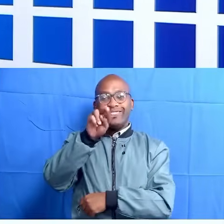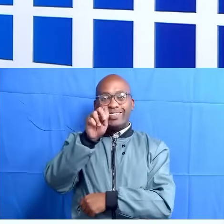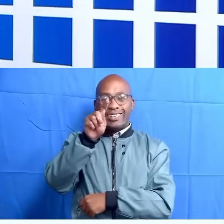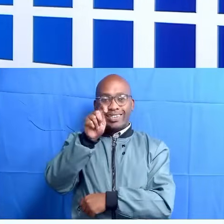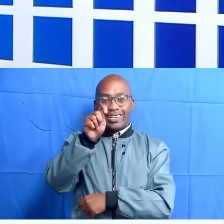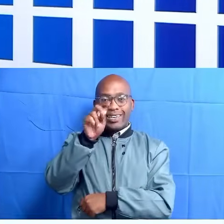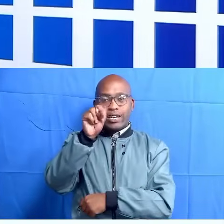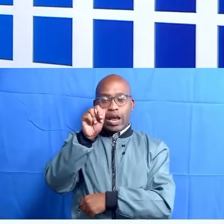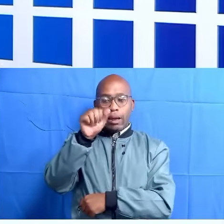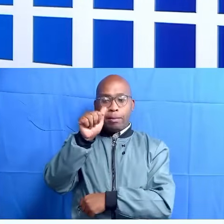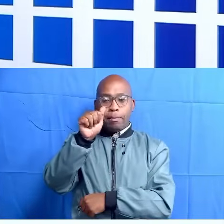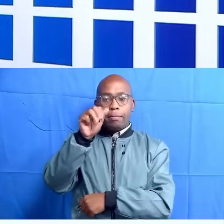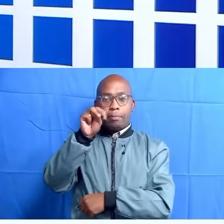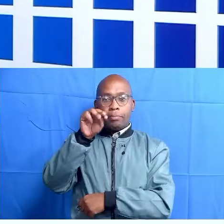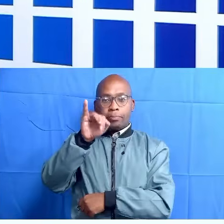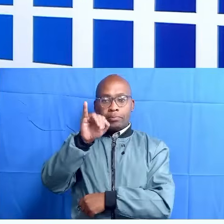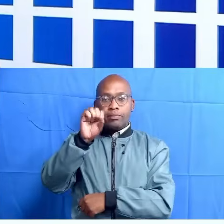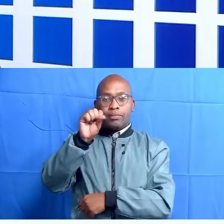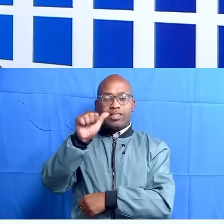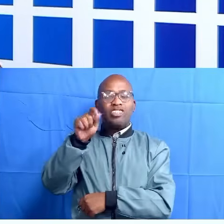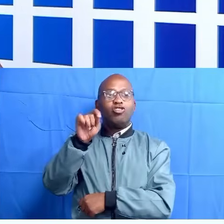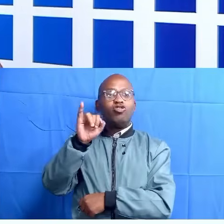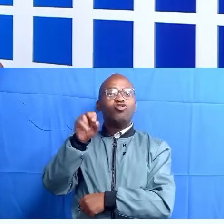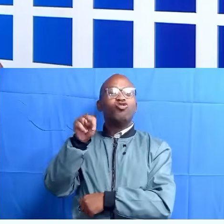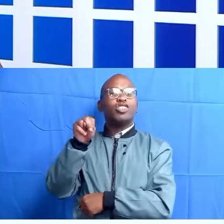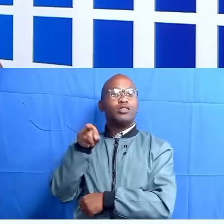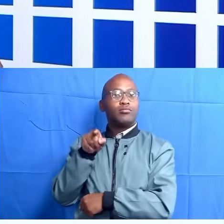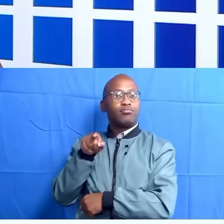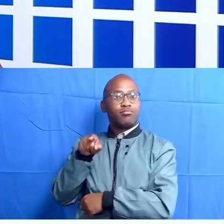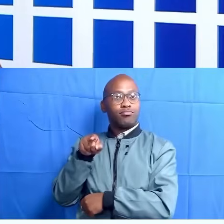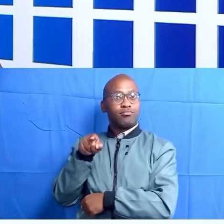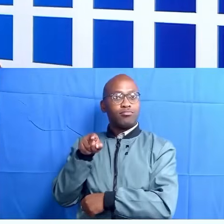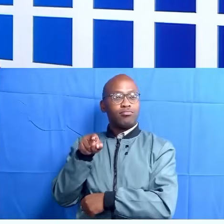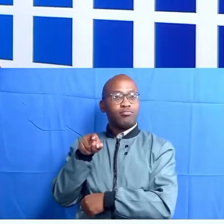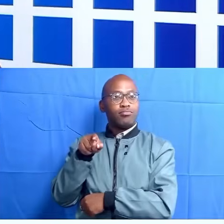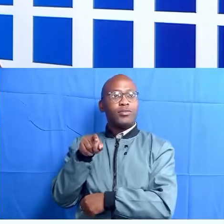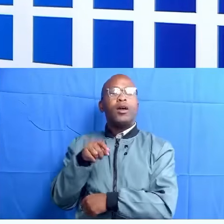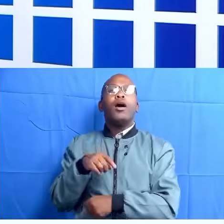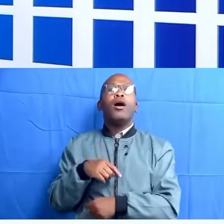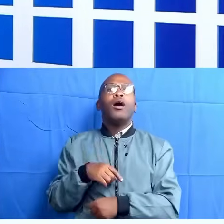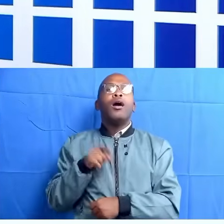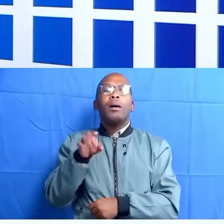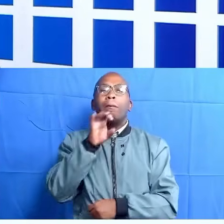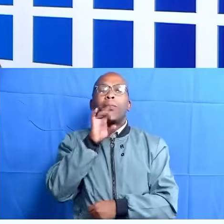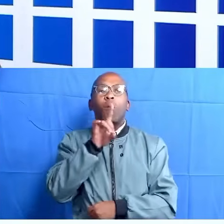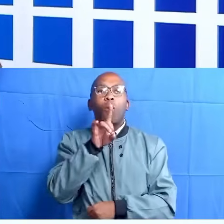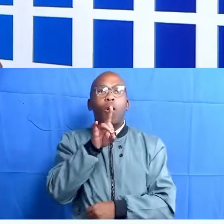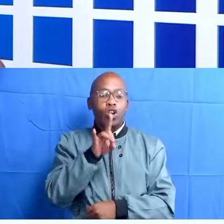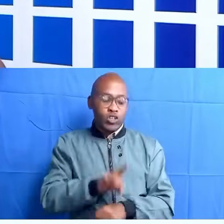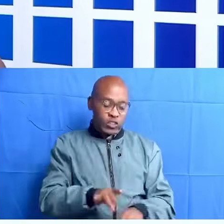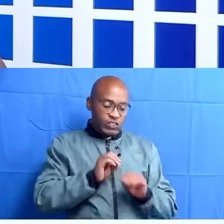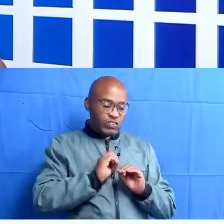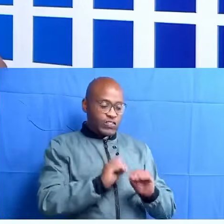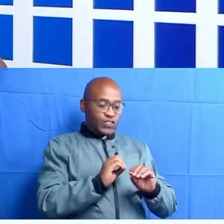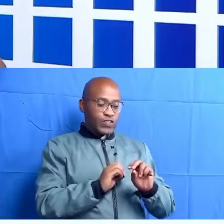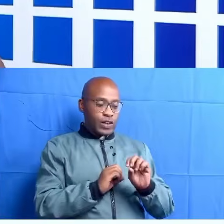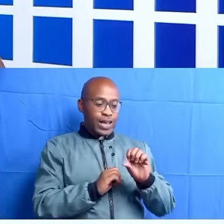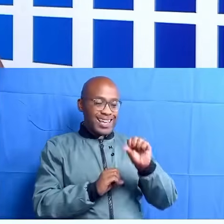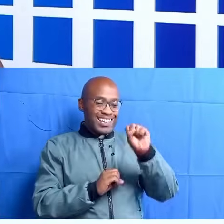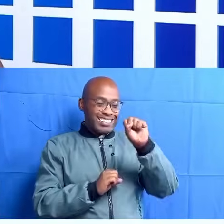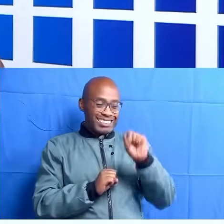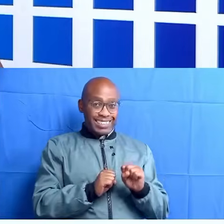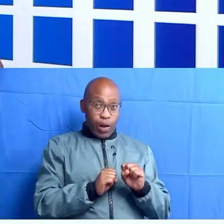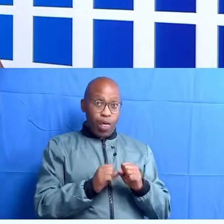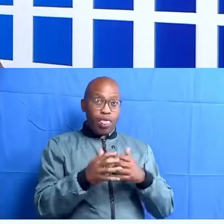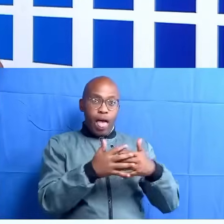be won. In this Vietnamization, they will teach the South American soldiers to deal with